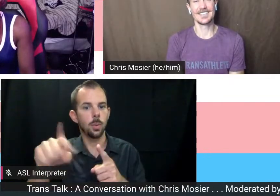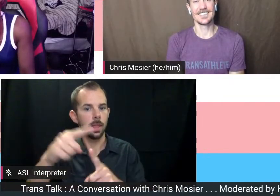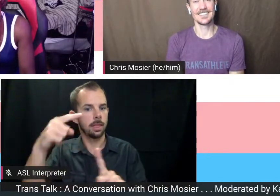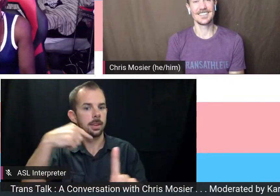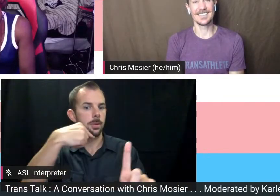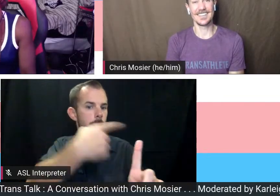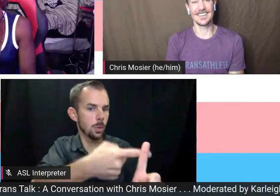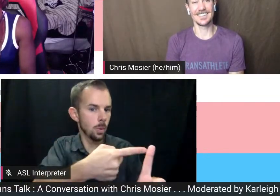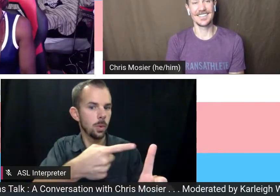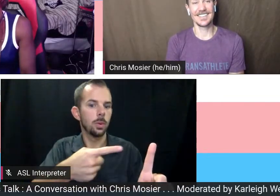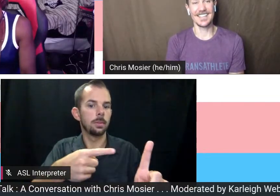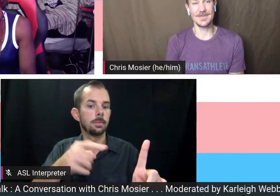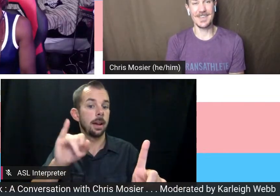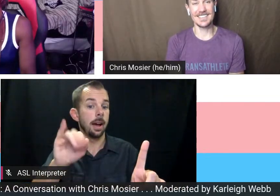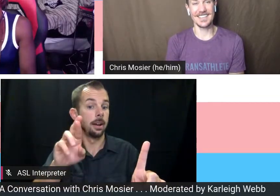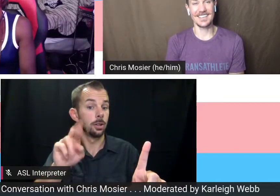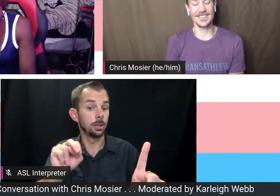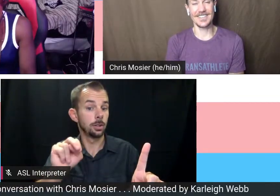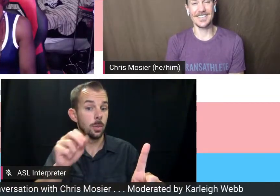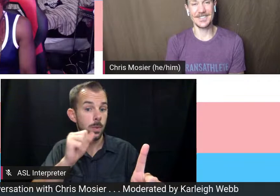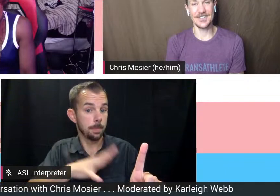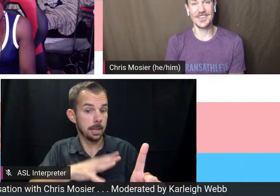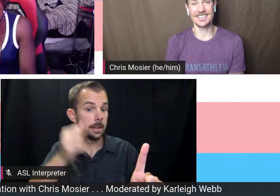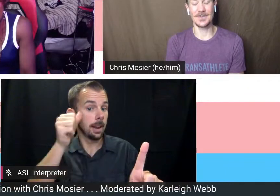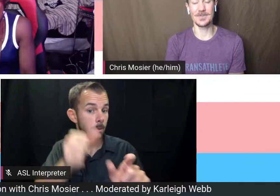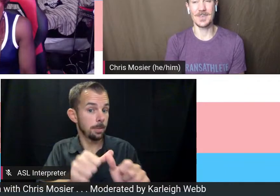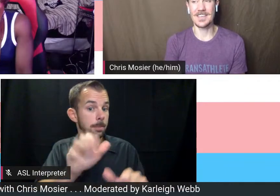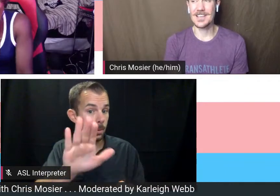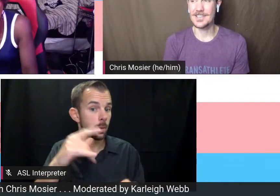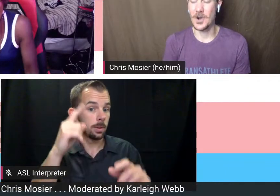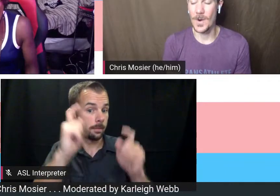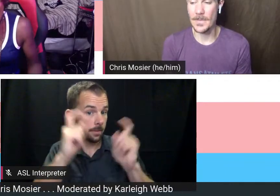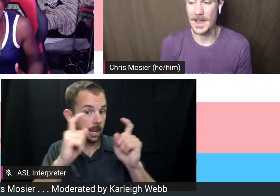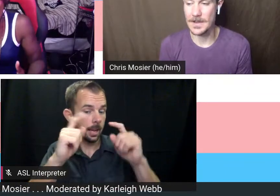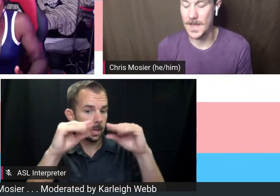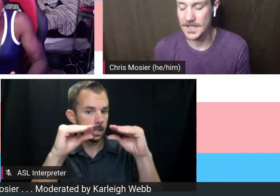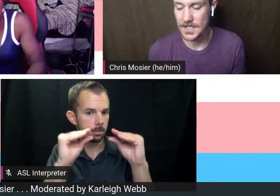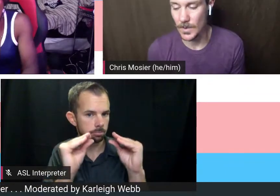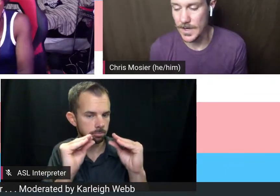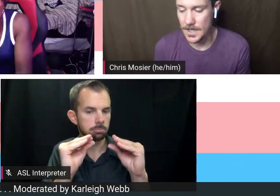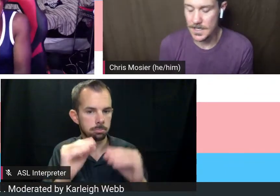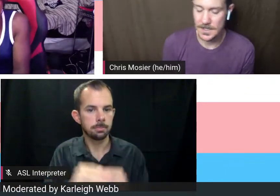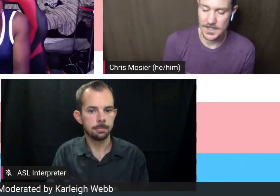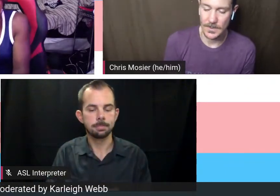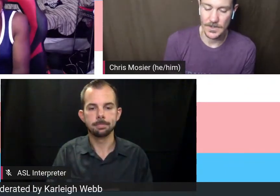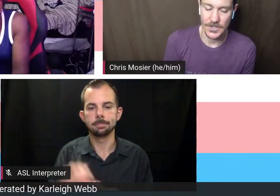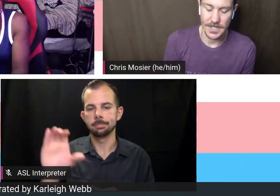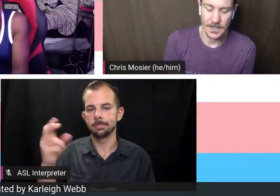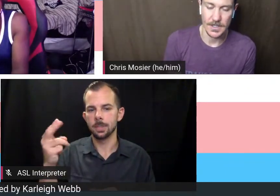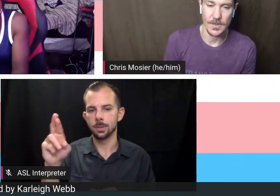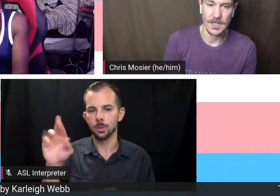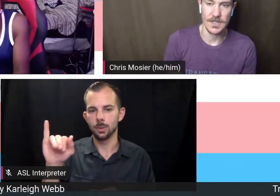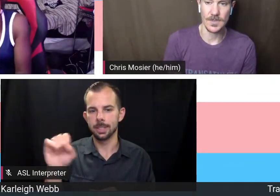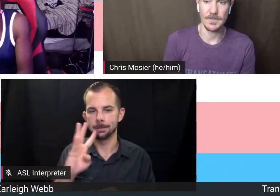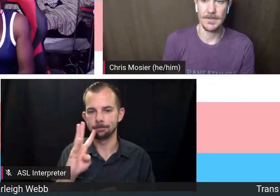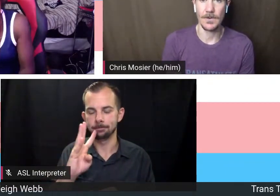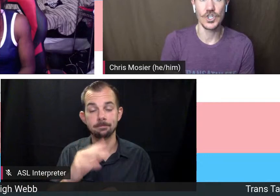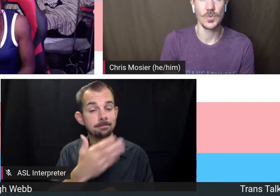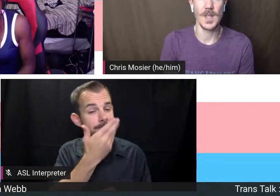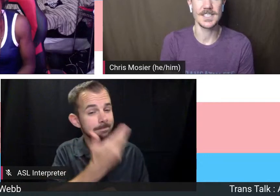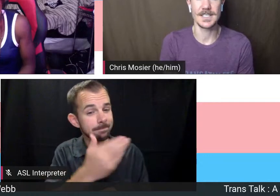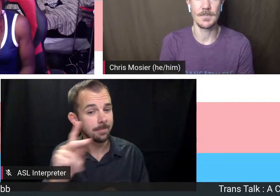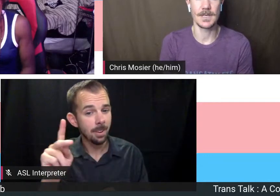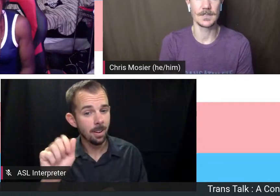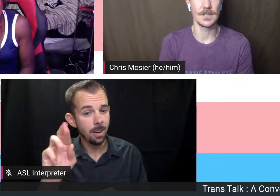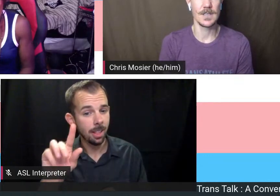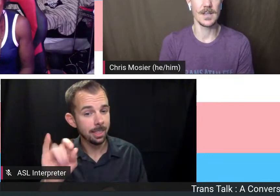expression you had. Yeah. That's amazing, Karleigh. Thanks for sharing that with me. You know, that story is so interesting too, because it was my